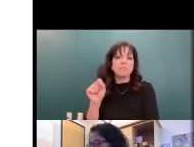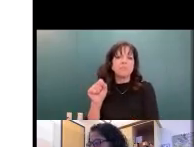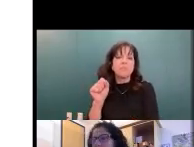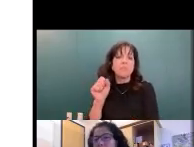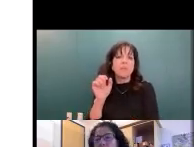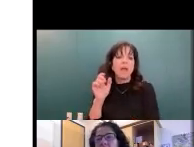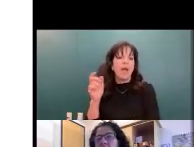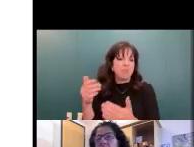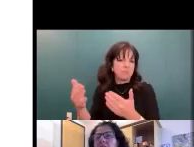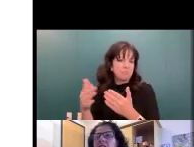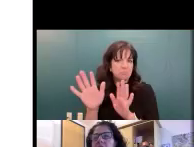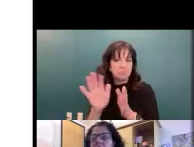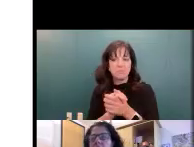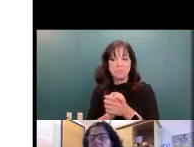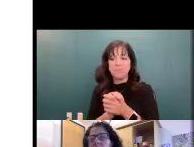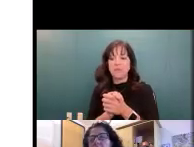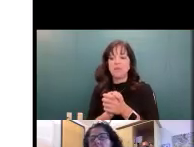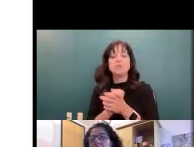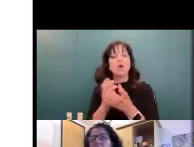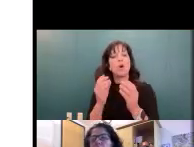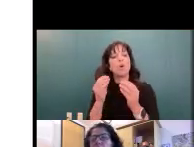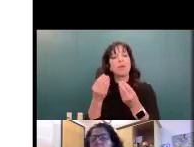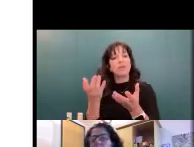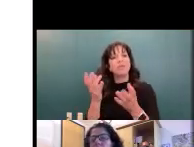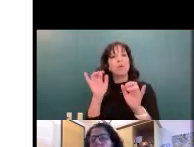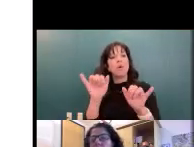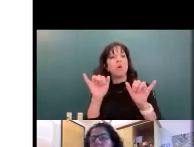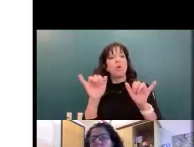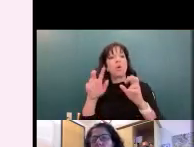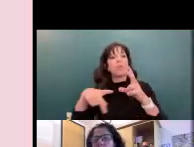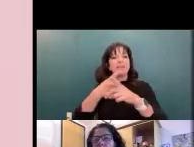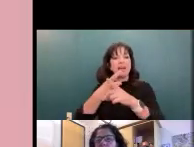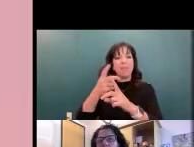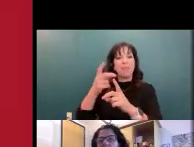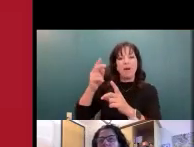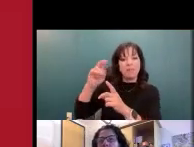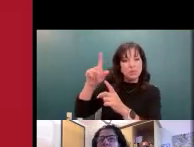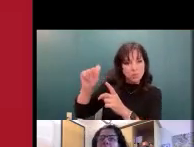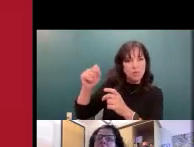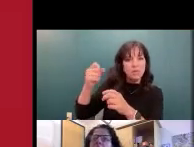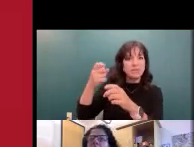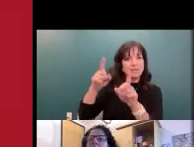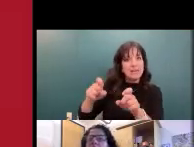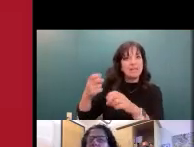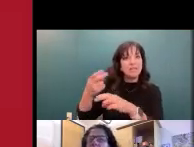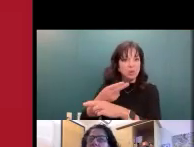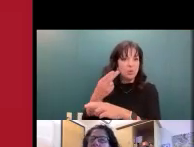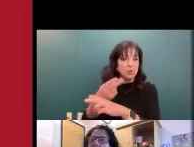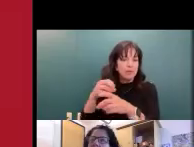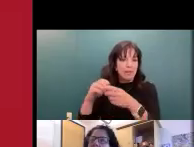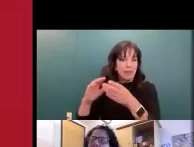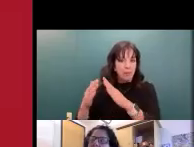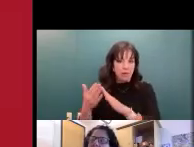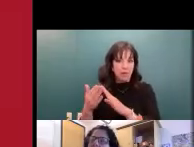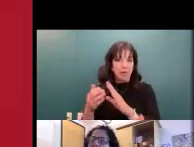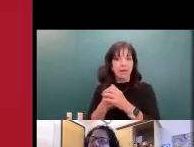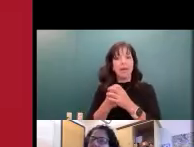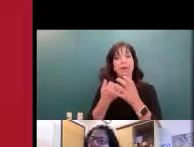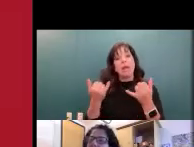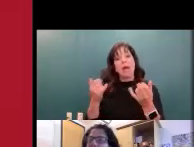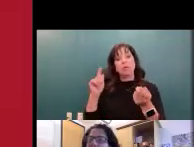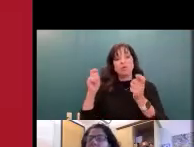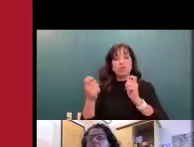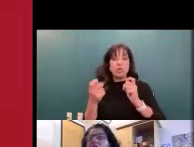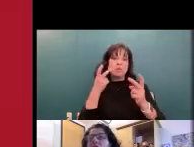and so forth. So it gives you some insight into the type of tools that are being used in our communities. Let's switch a little bit to